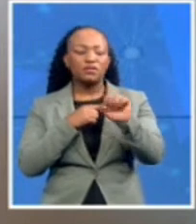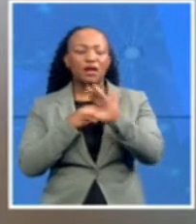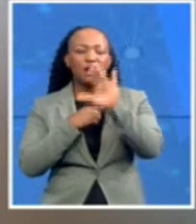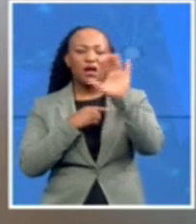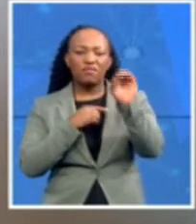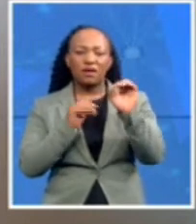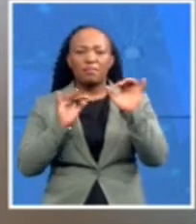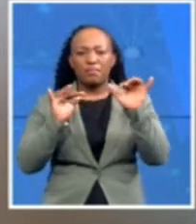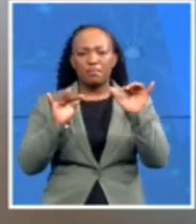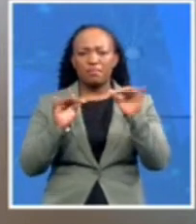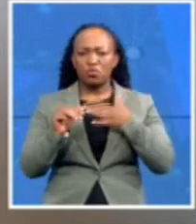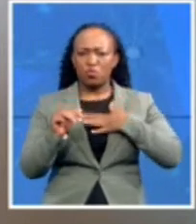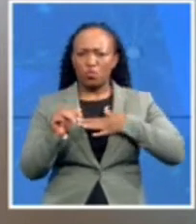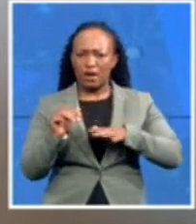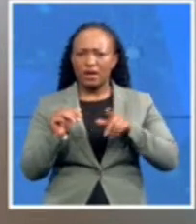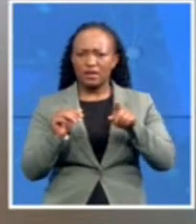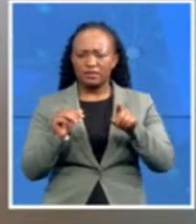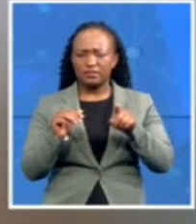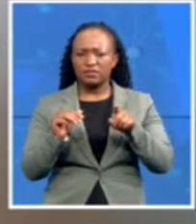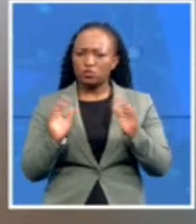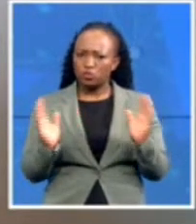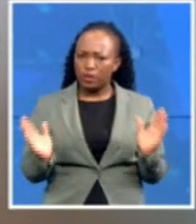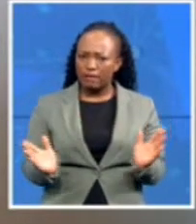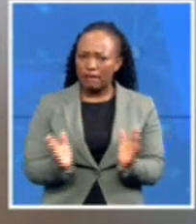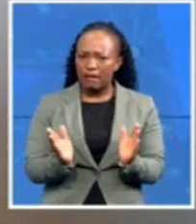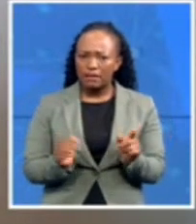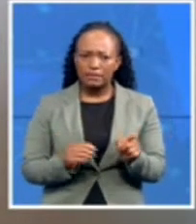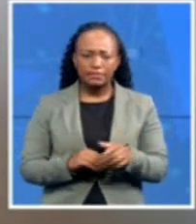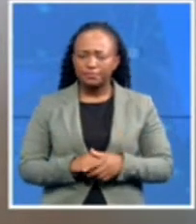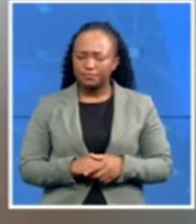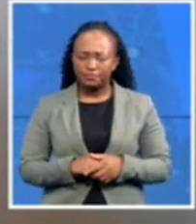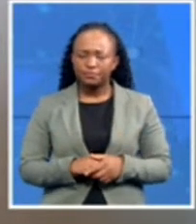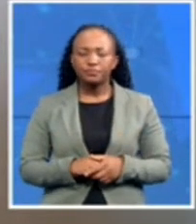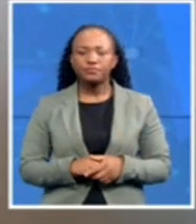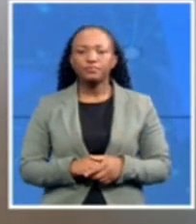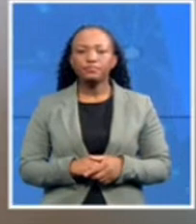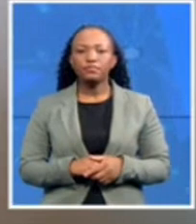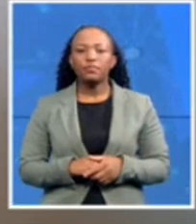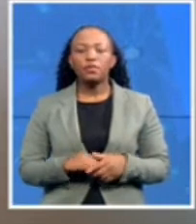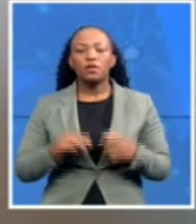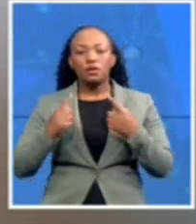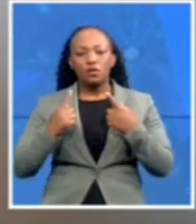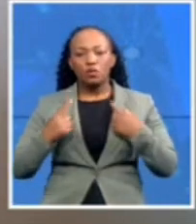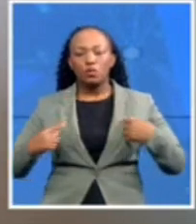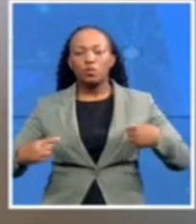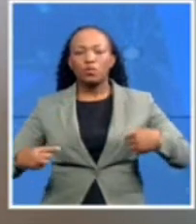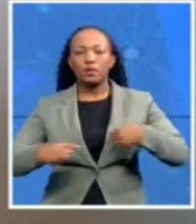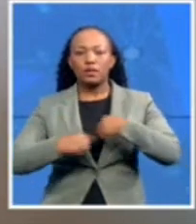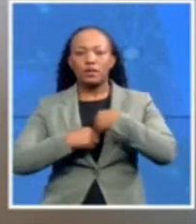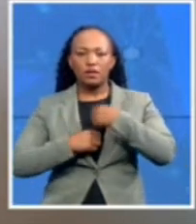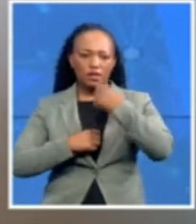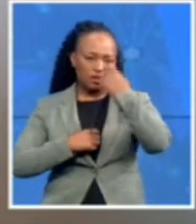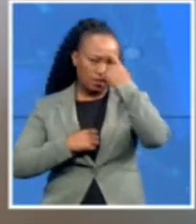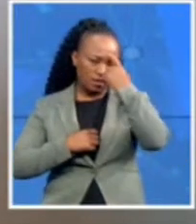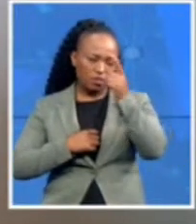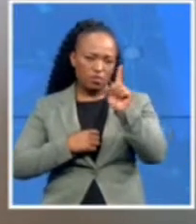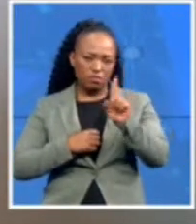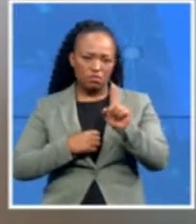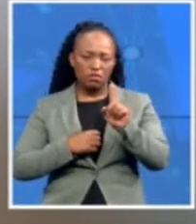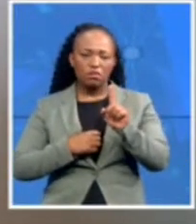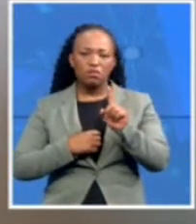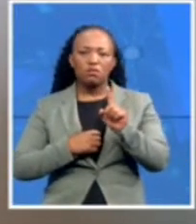encourage. We therefore think that, and this is again part of the reason why we are